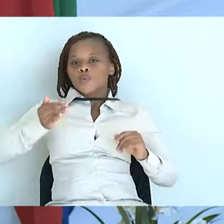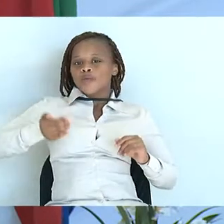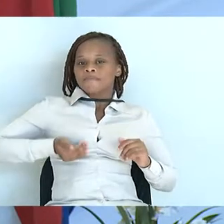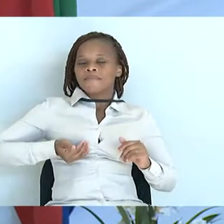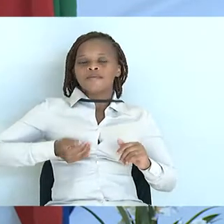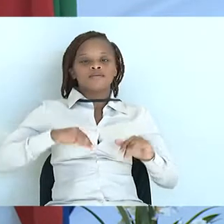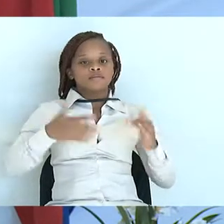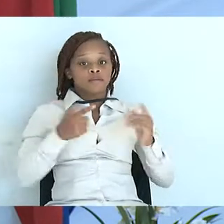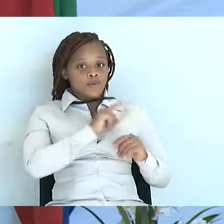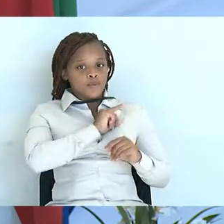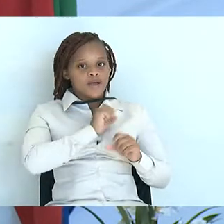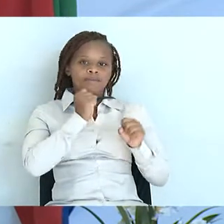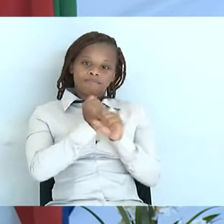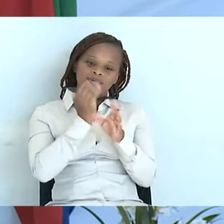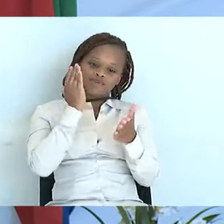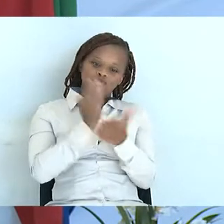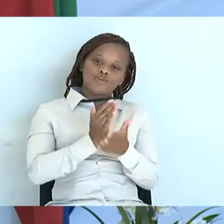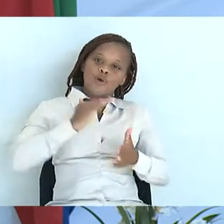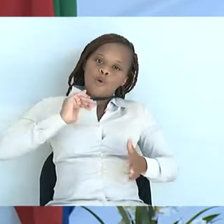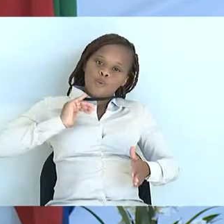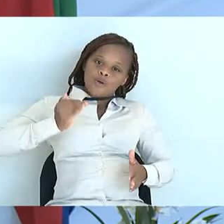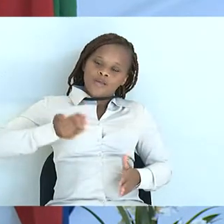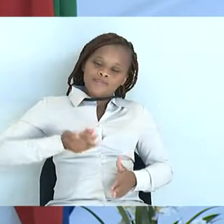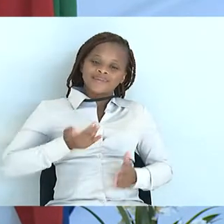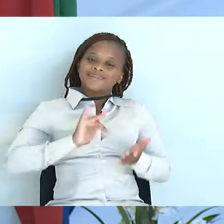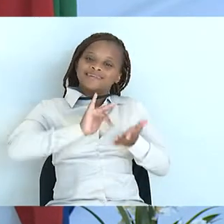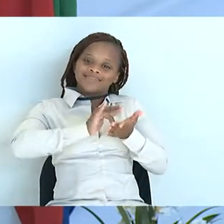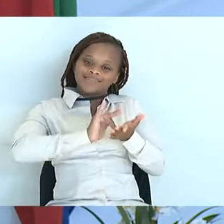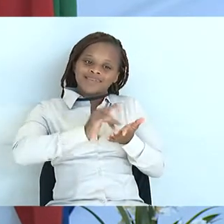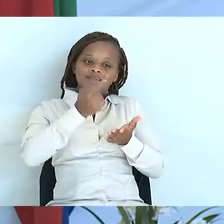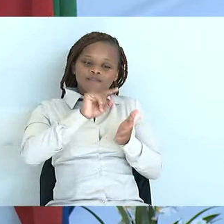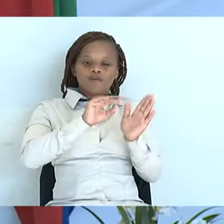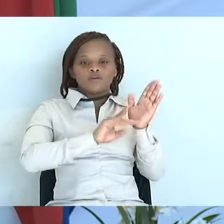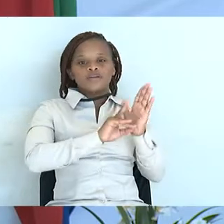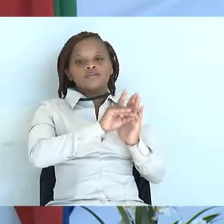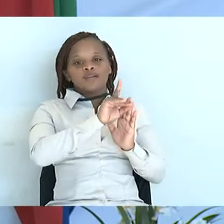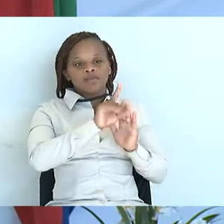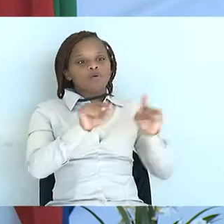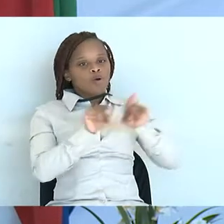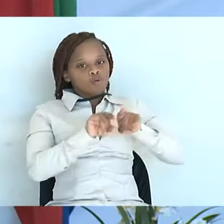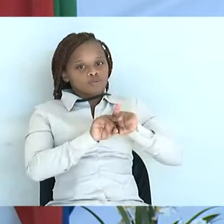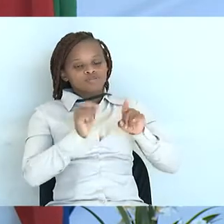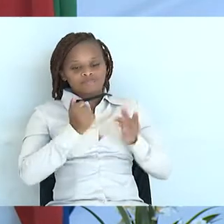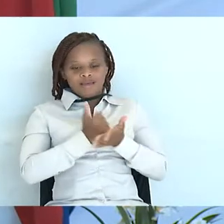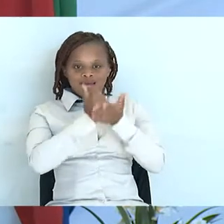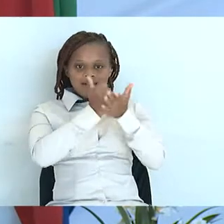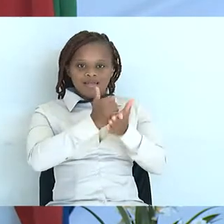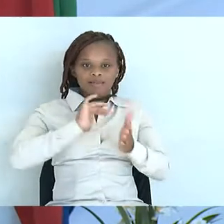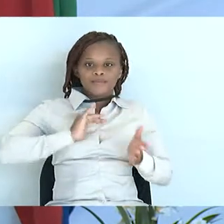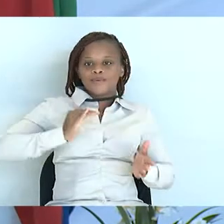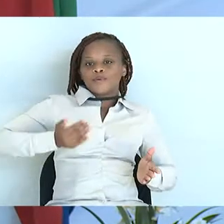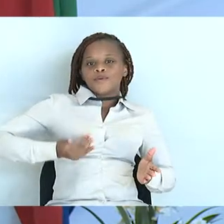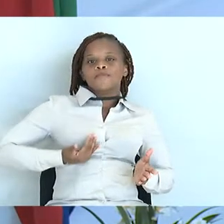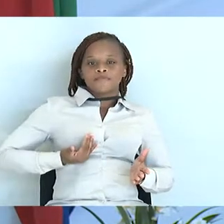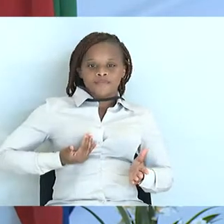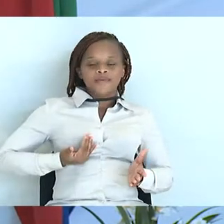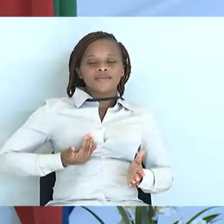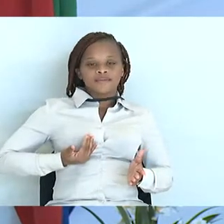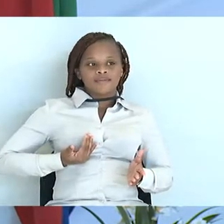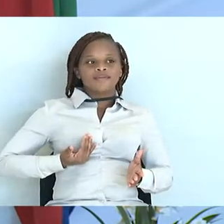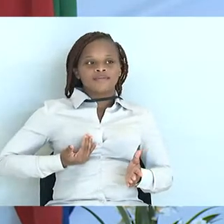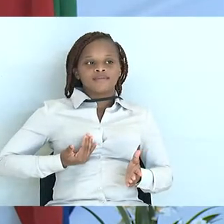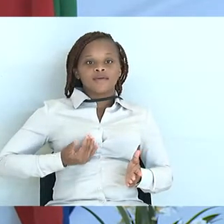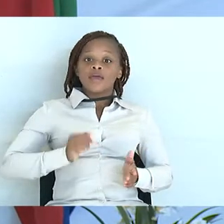women are at the center of this development, and they are also assisted in terms of packaging their own business